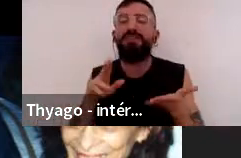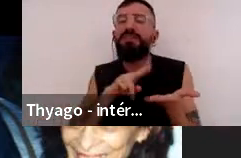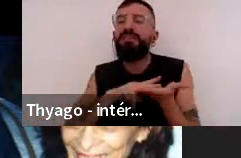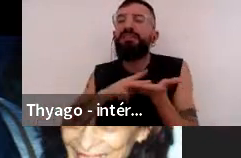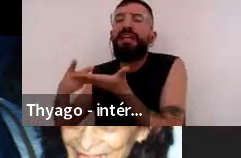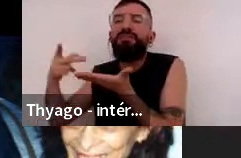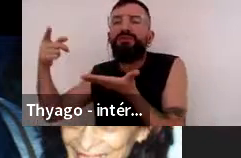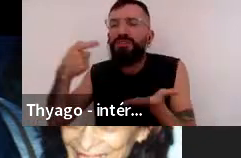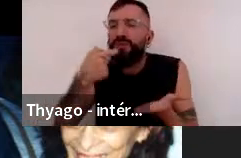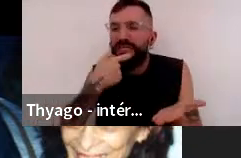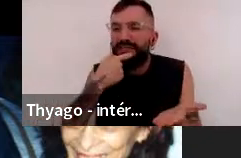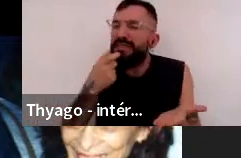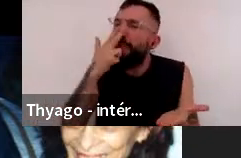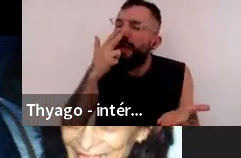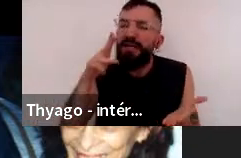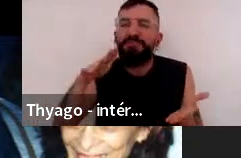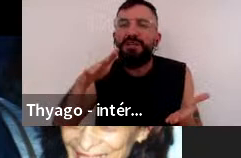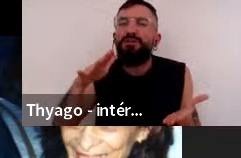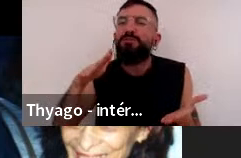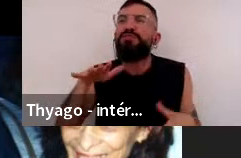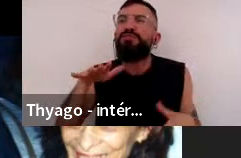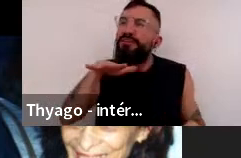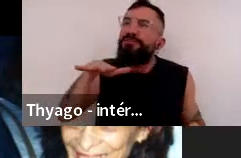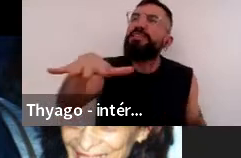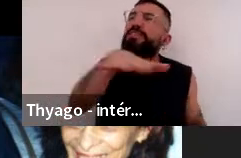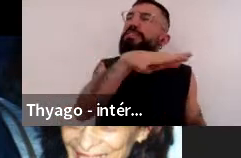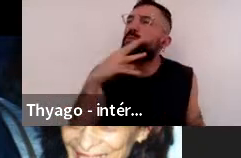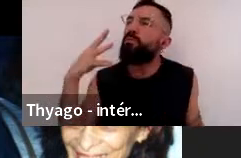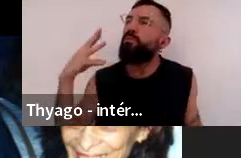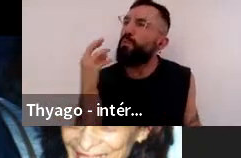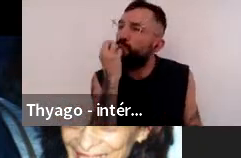as something like good view.